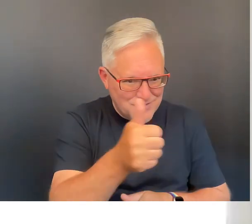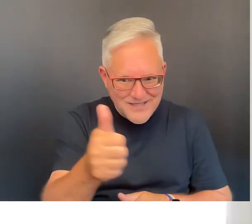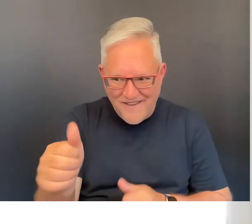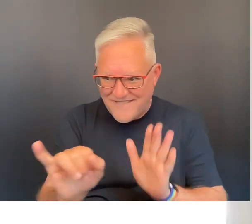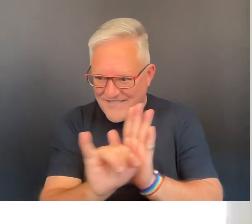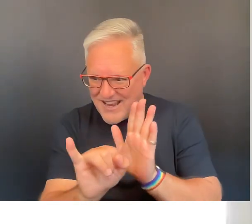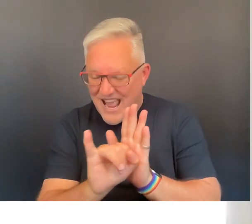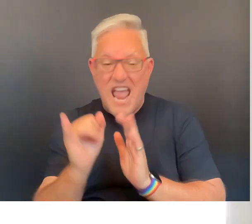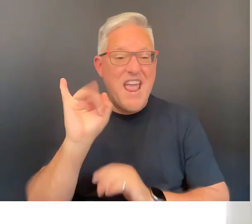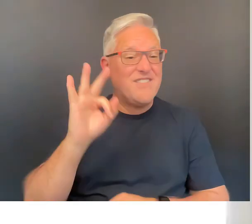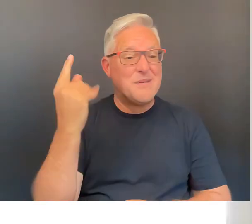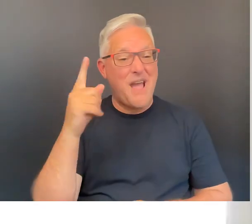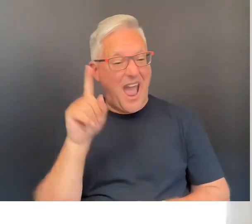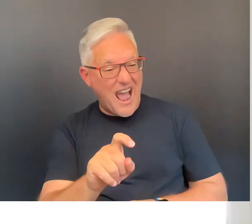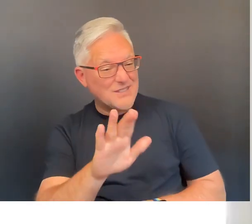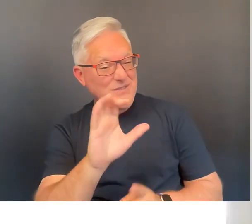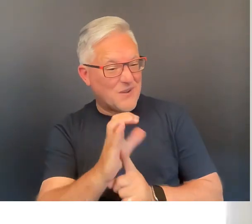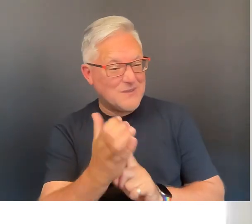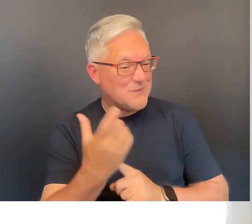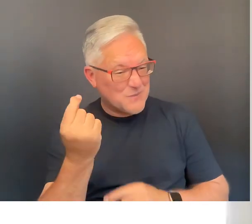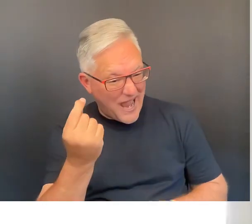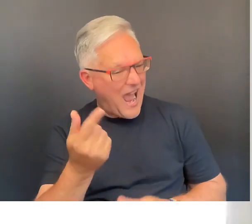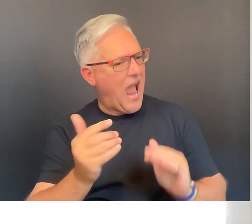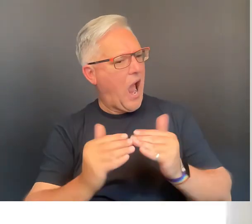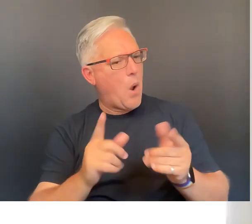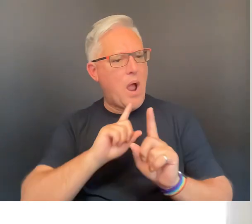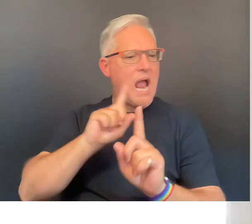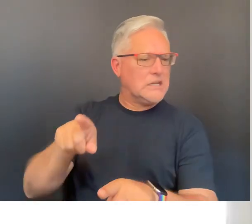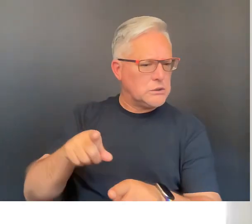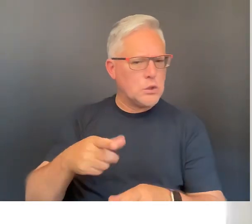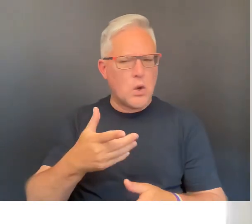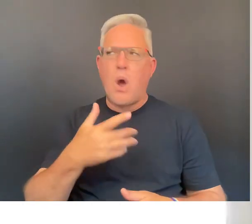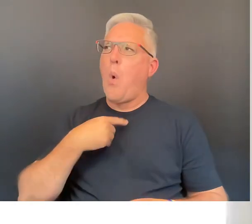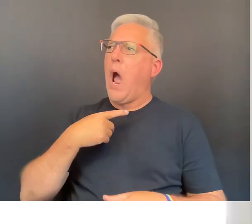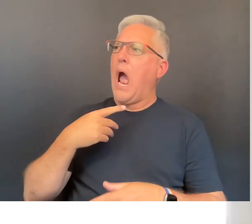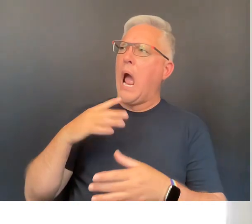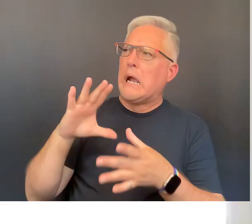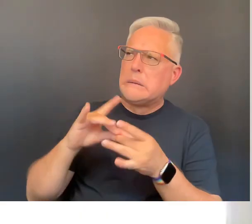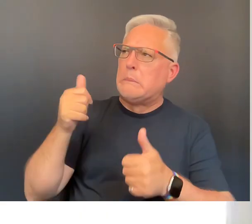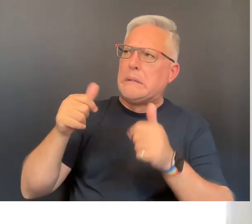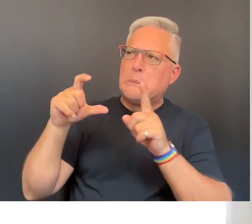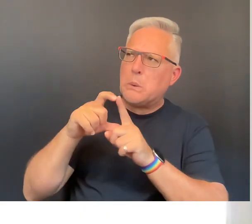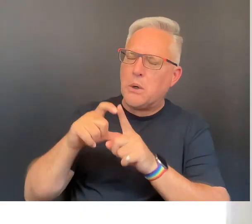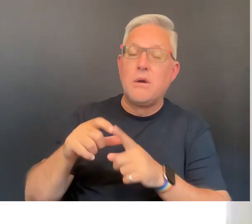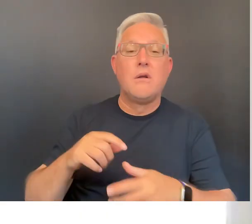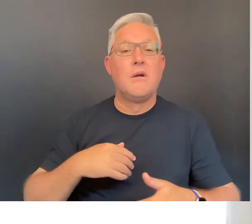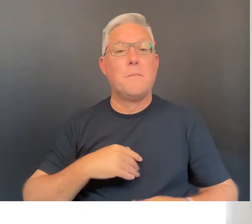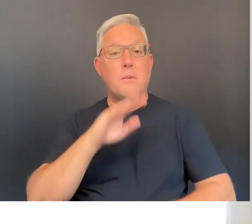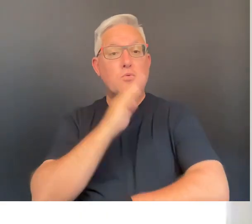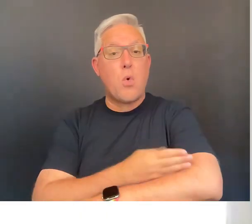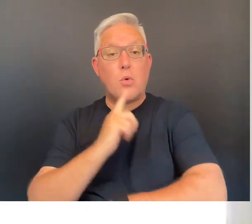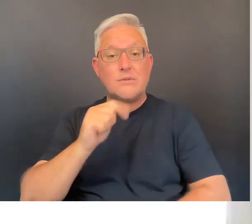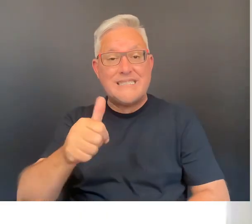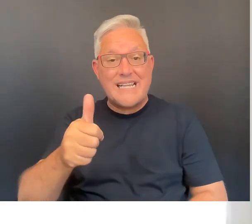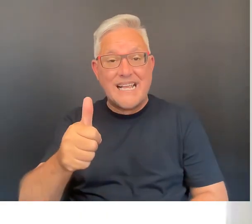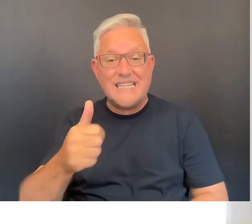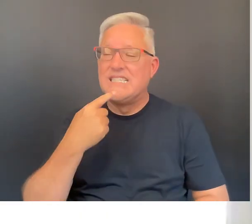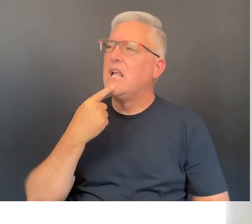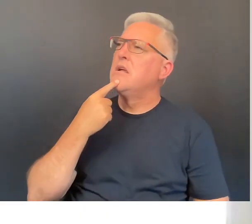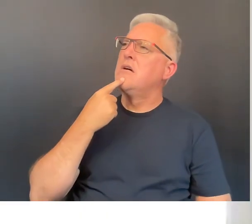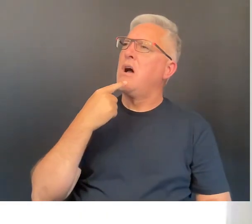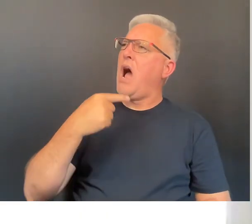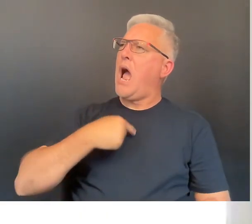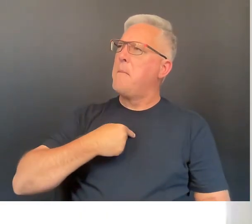to identify when they're sharing about their culture and ethnicity. And my 10-year-old was like, so